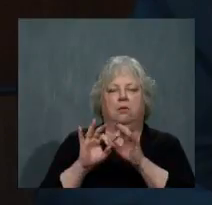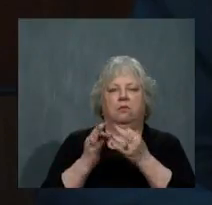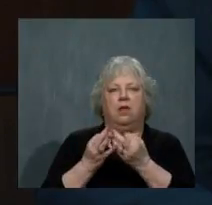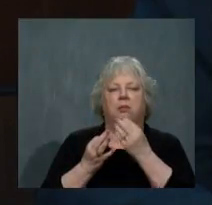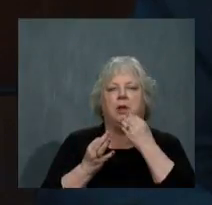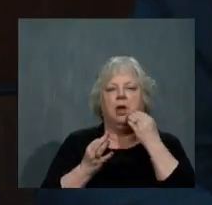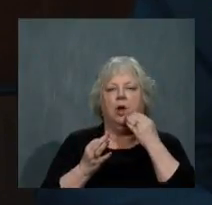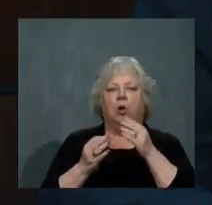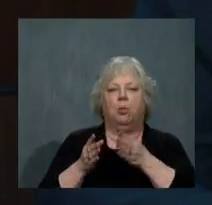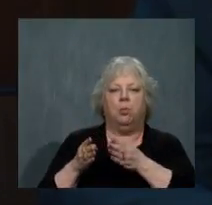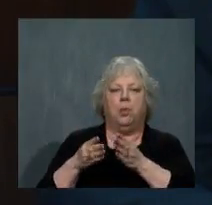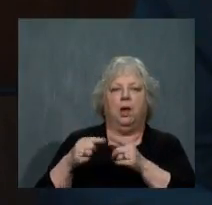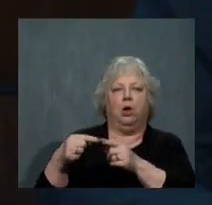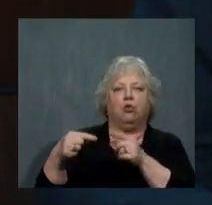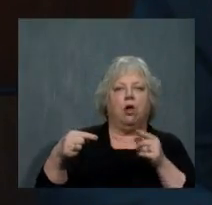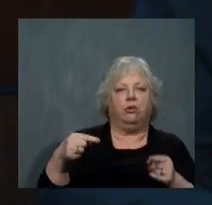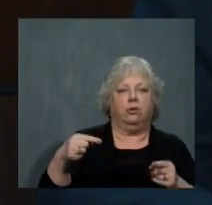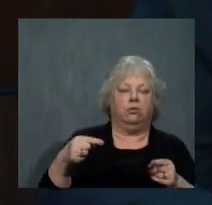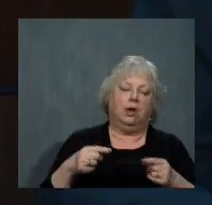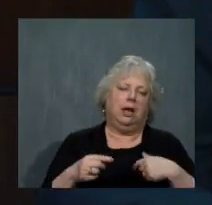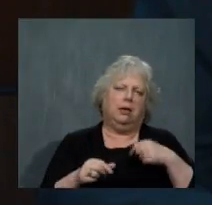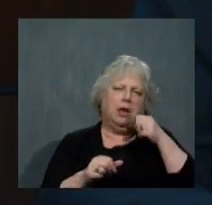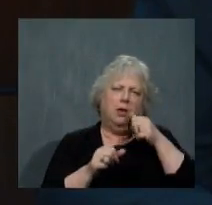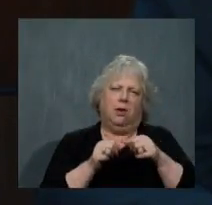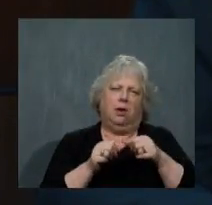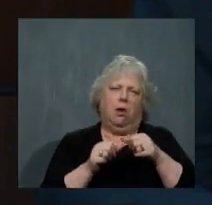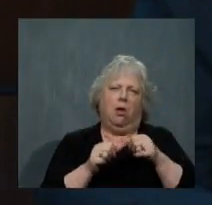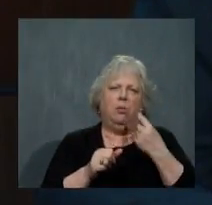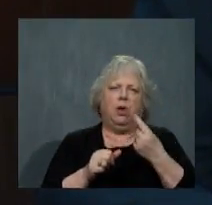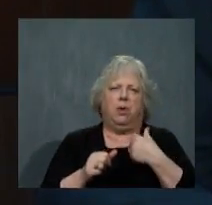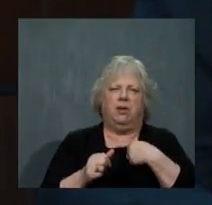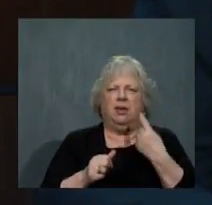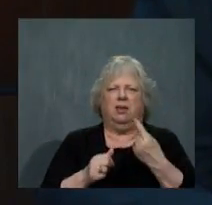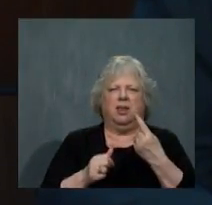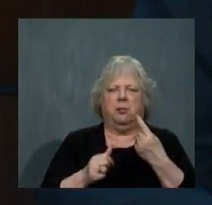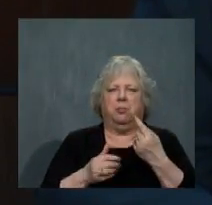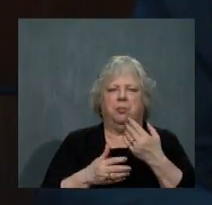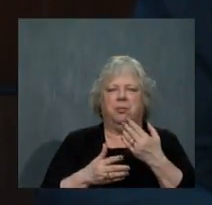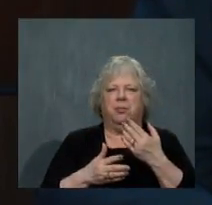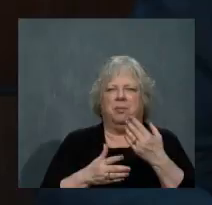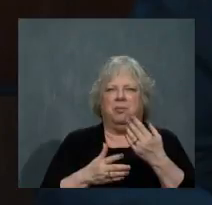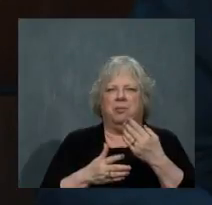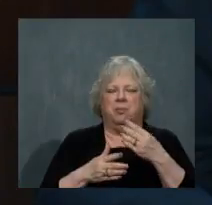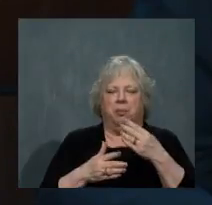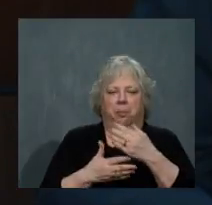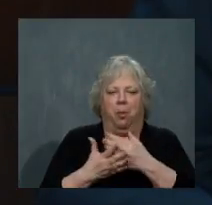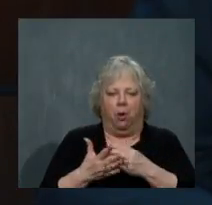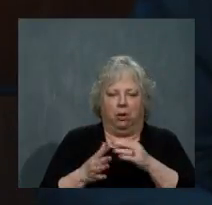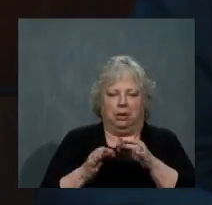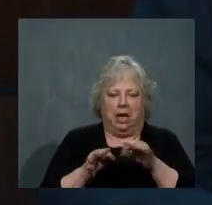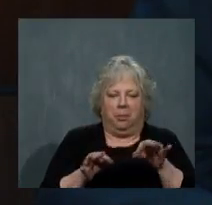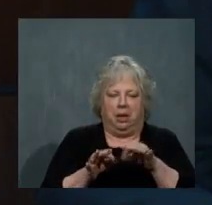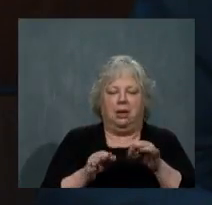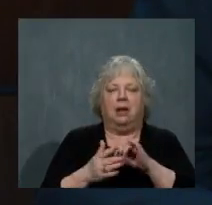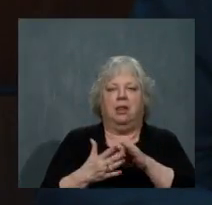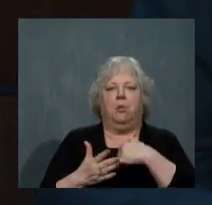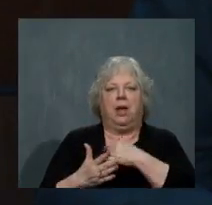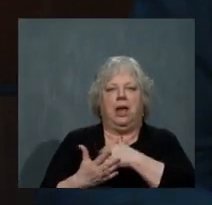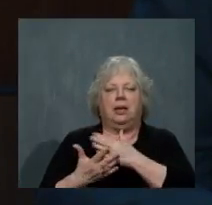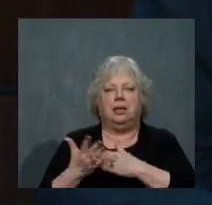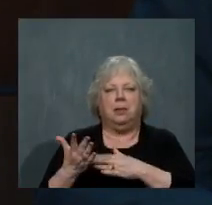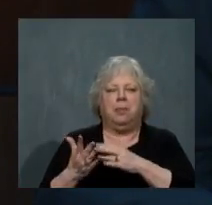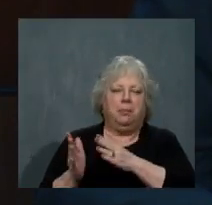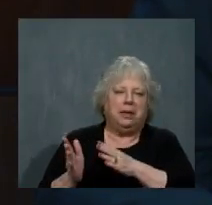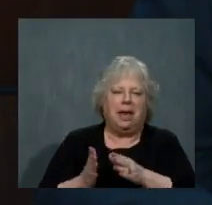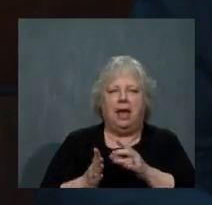residence across the street. As I recall, we always had provisions in there where we had some plan and we had some timeline to do that. And if you'll